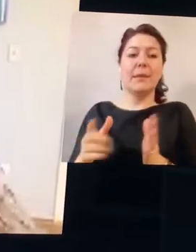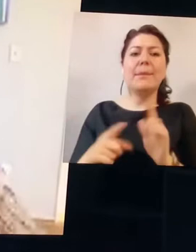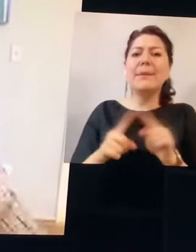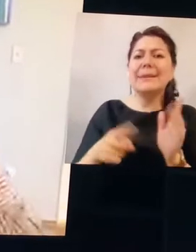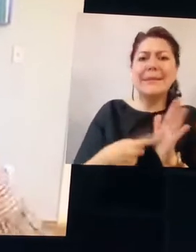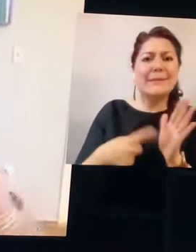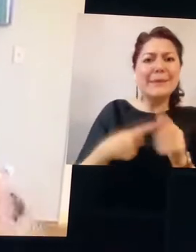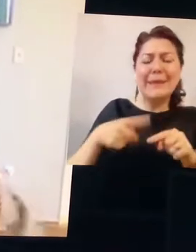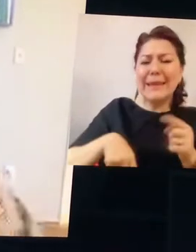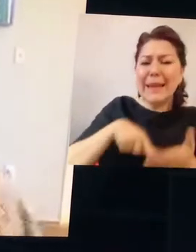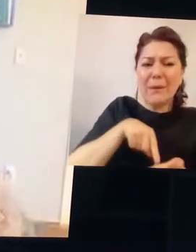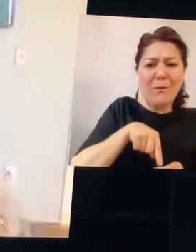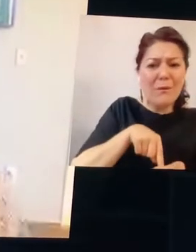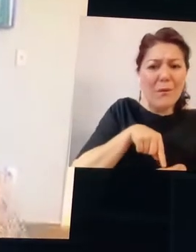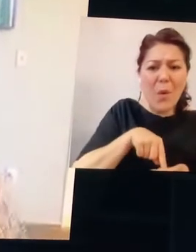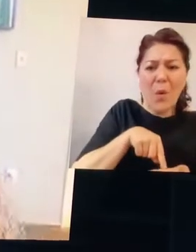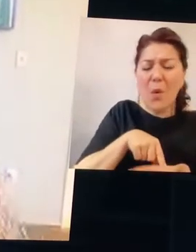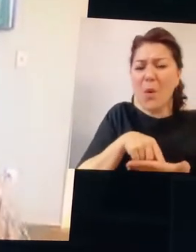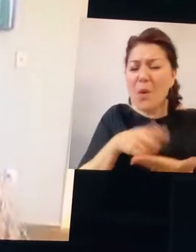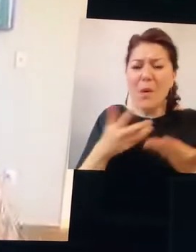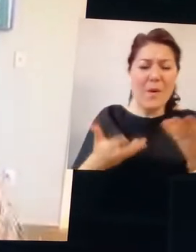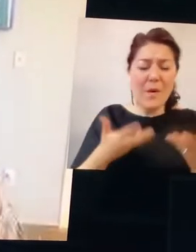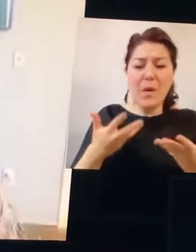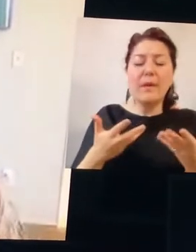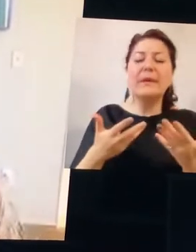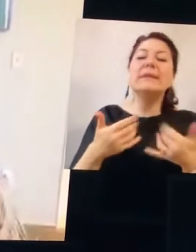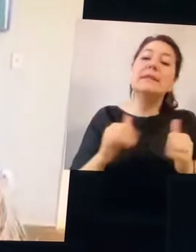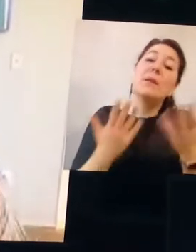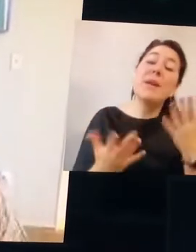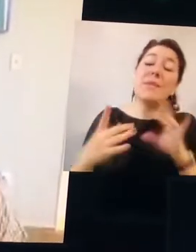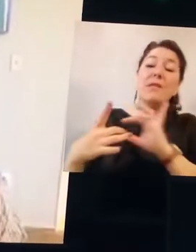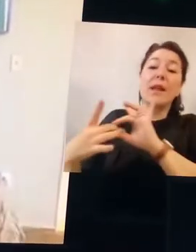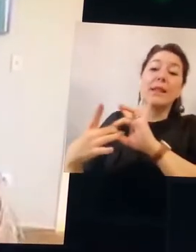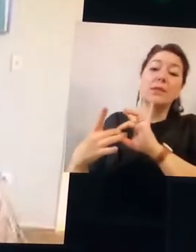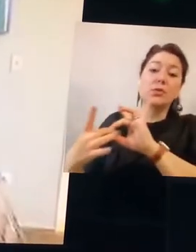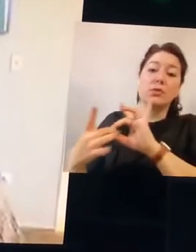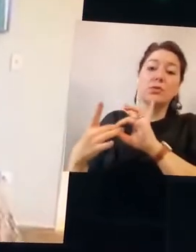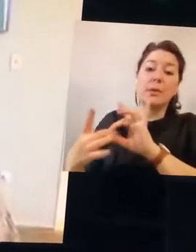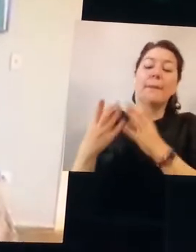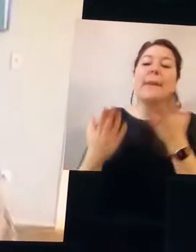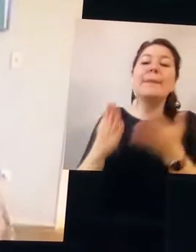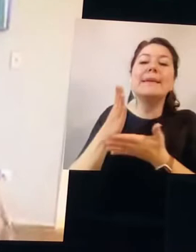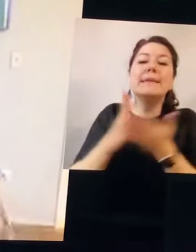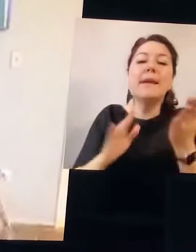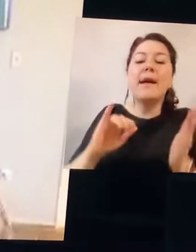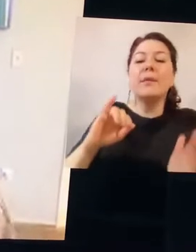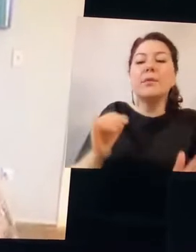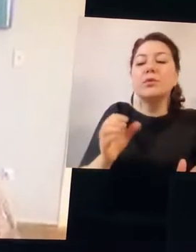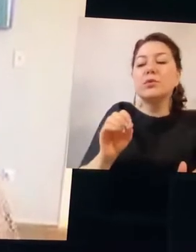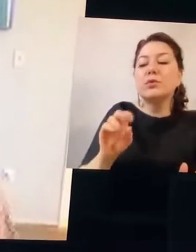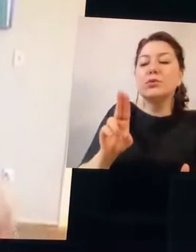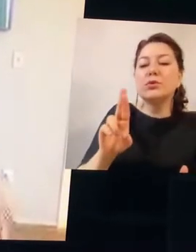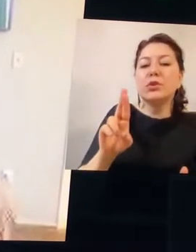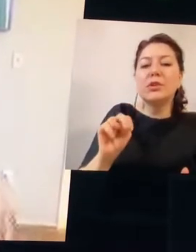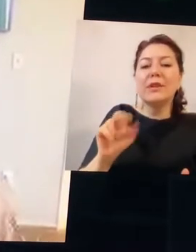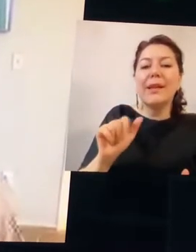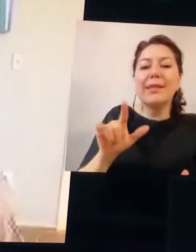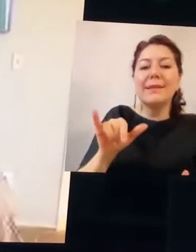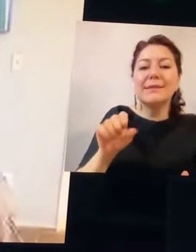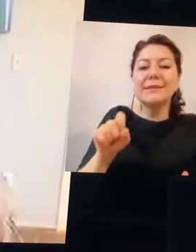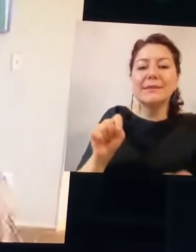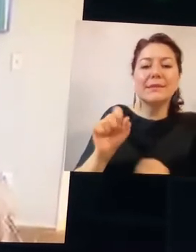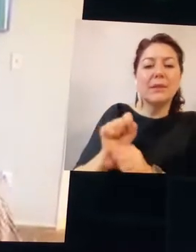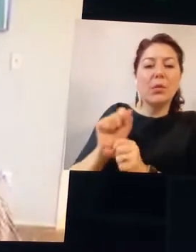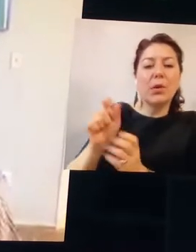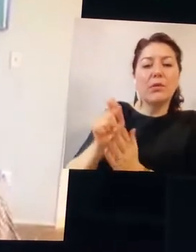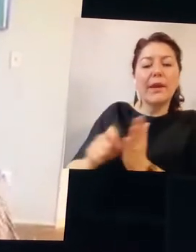You might still want to establish a relationship with some journalists, with some editors. You know, give them a bit